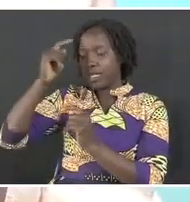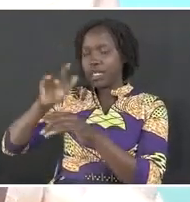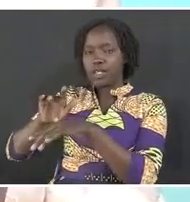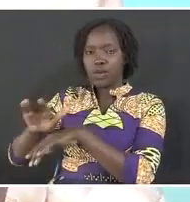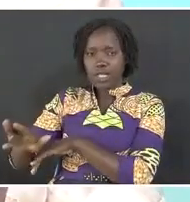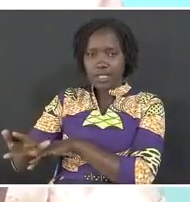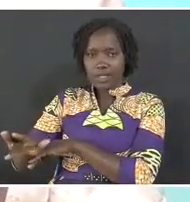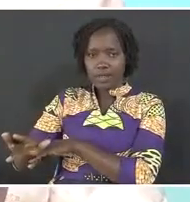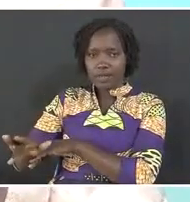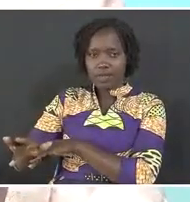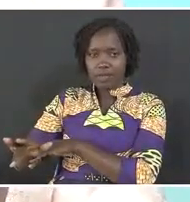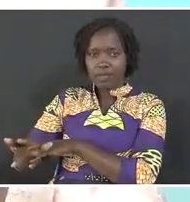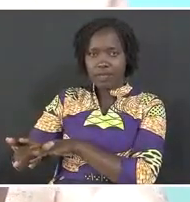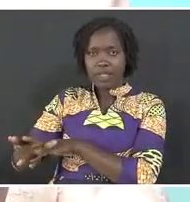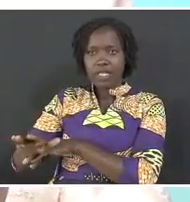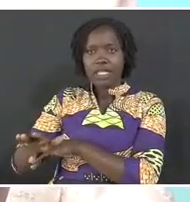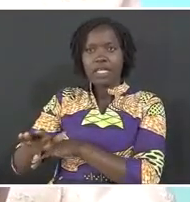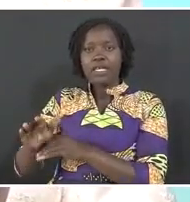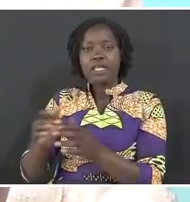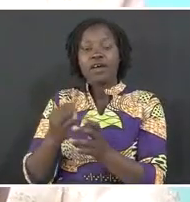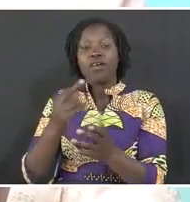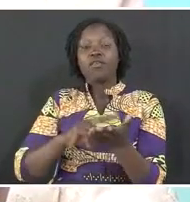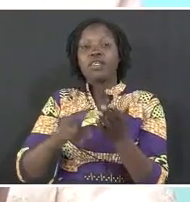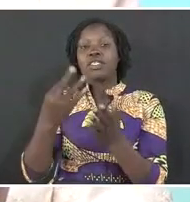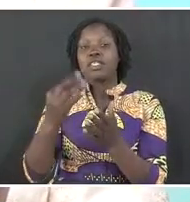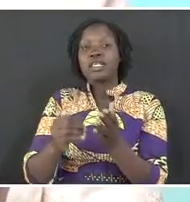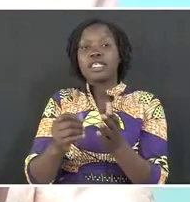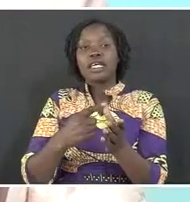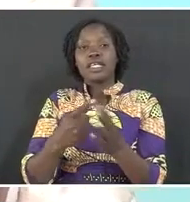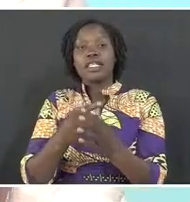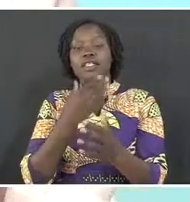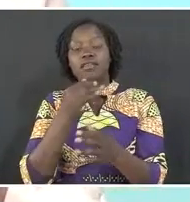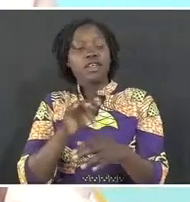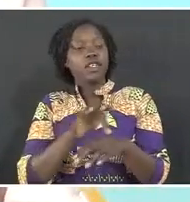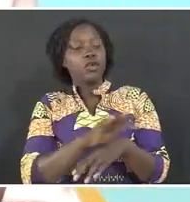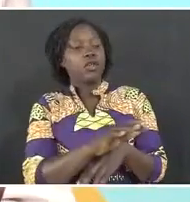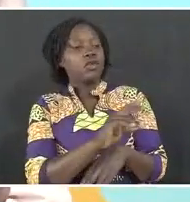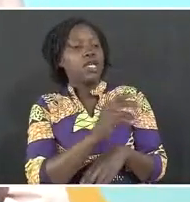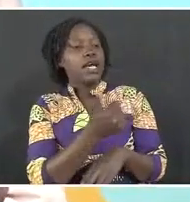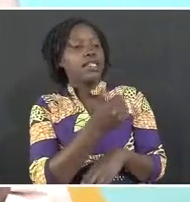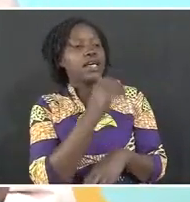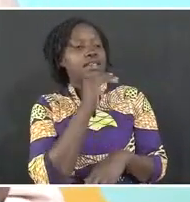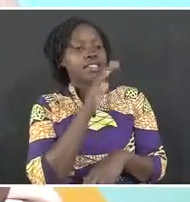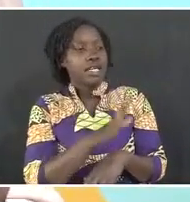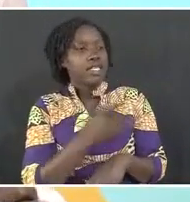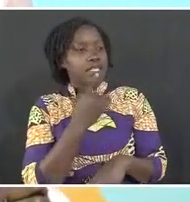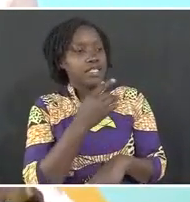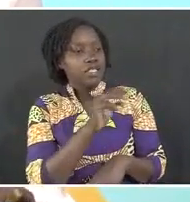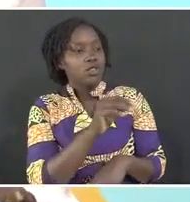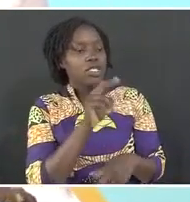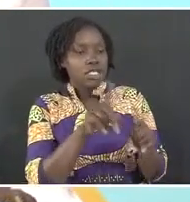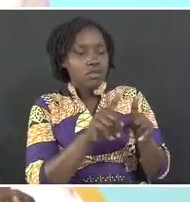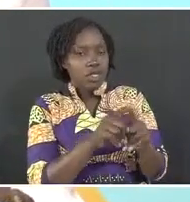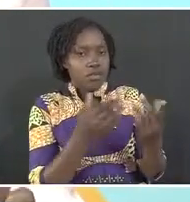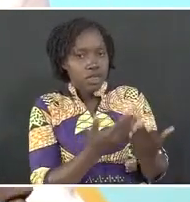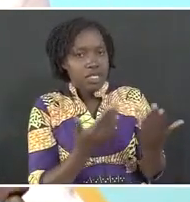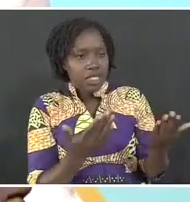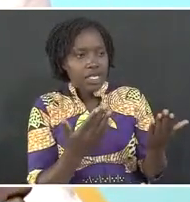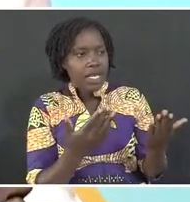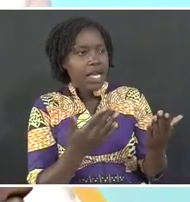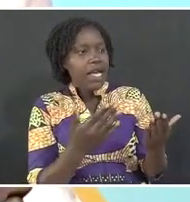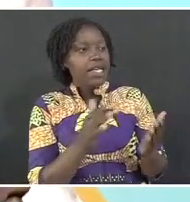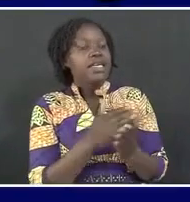went. Verse 30, then the father went to the other son and said the same thing.